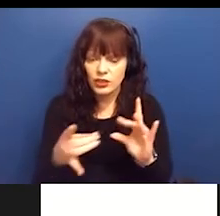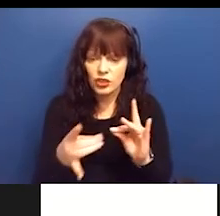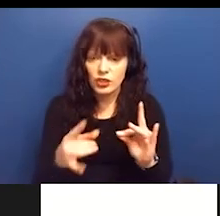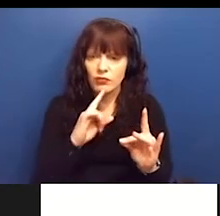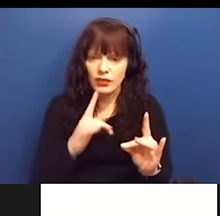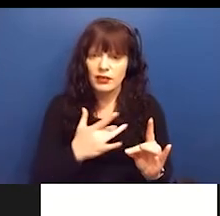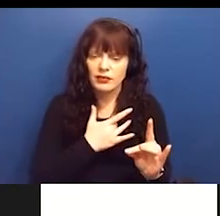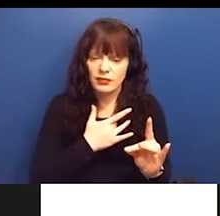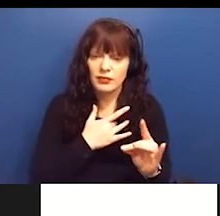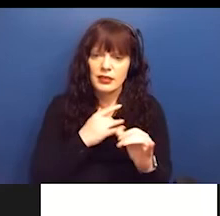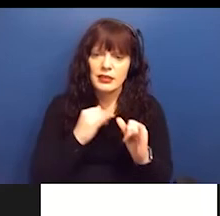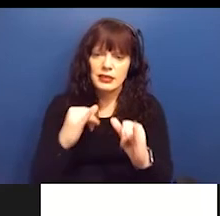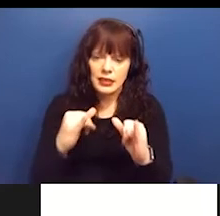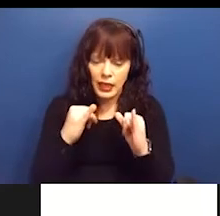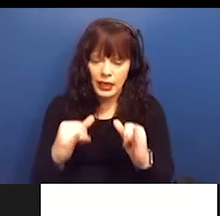the individualism